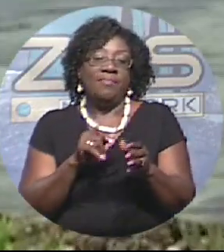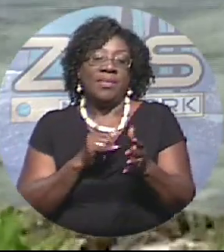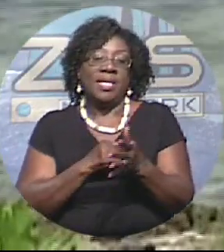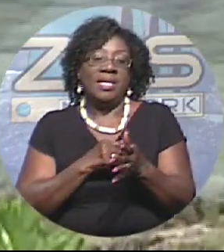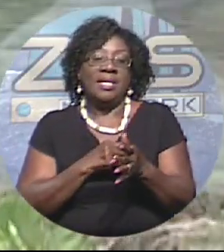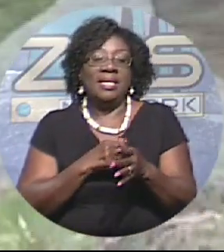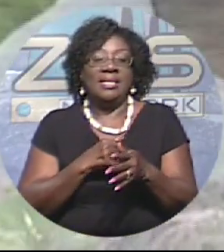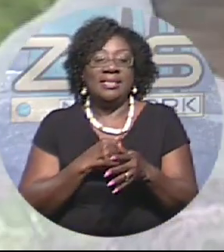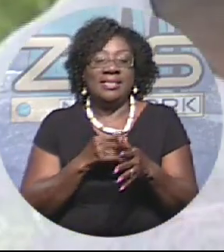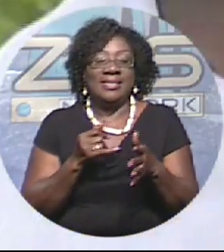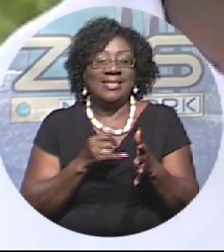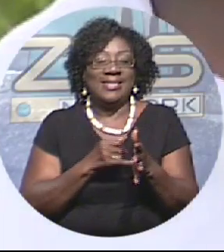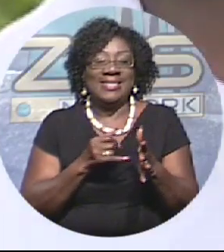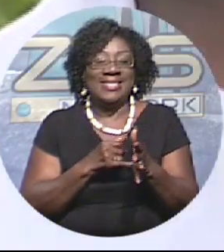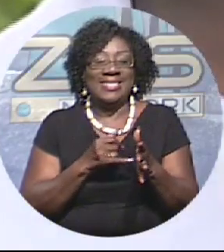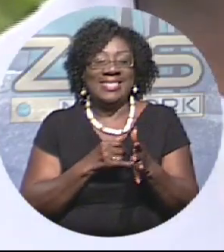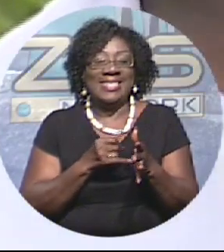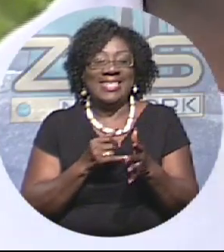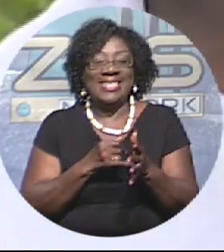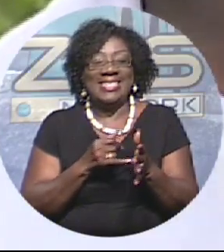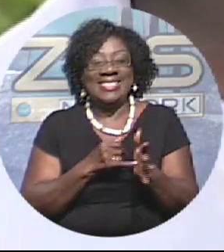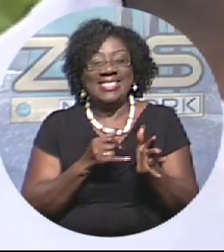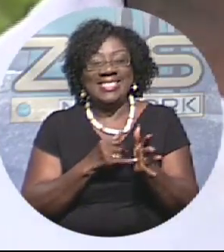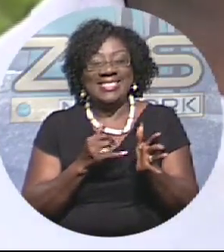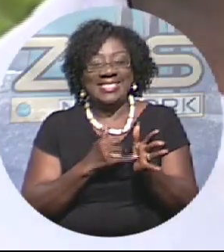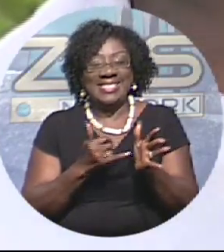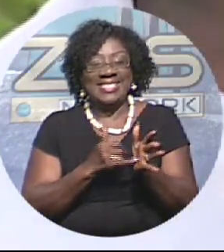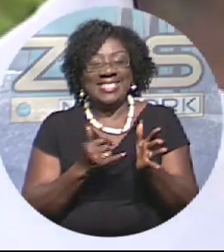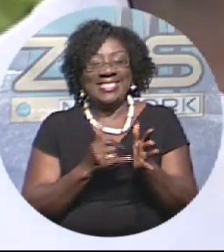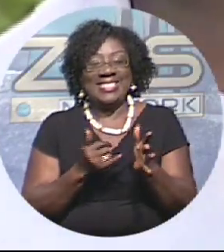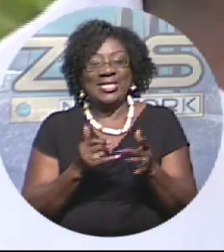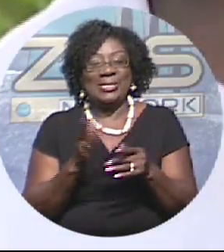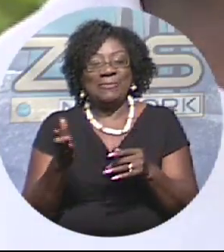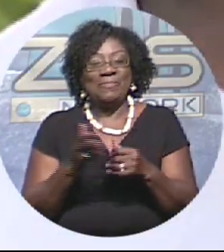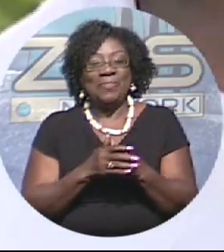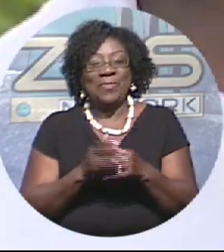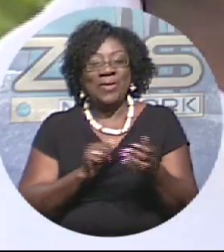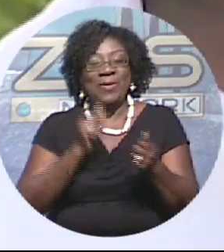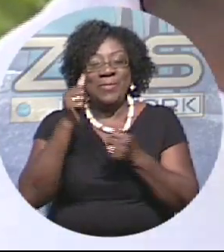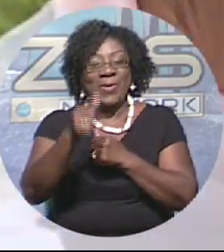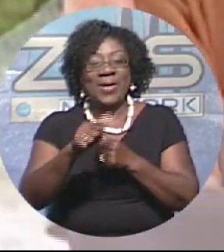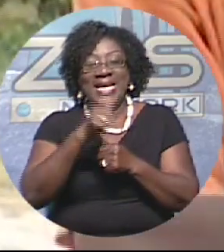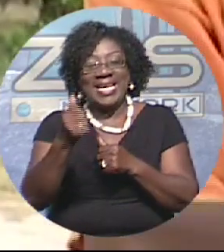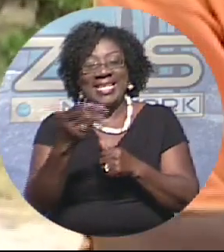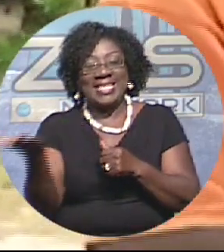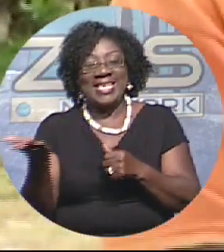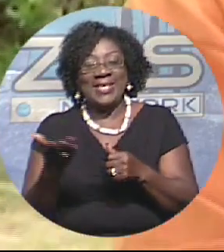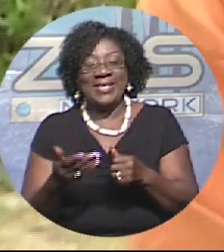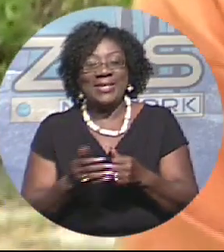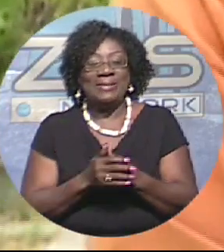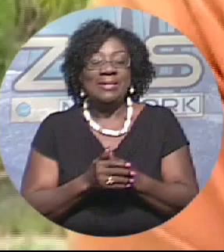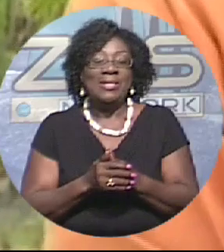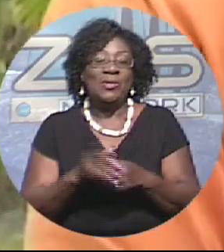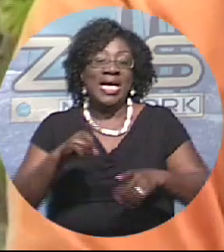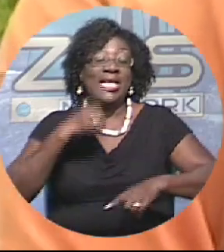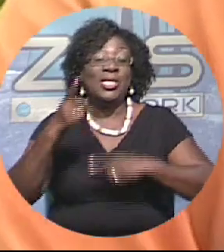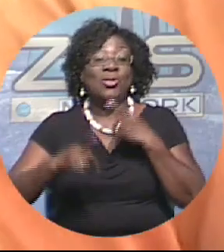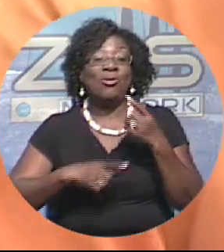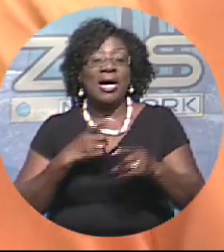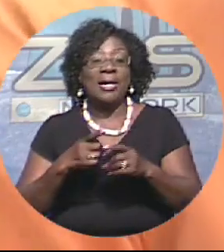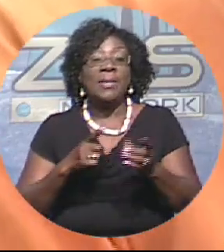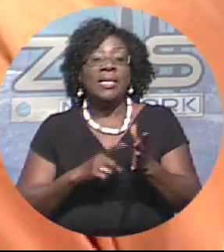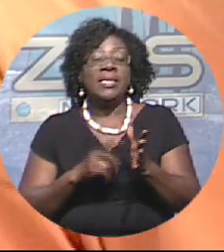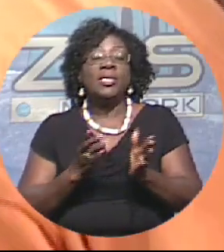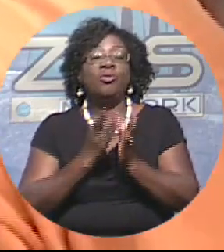it's 3,000. Yeah, it's way beyond anything you could see, man. This regatta is very